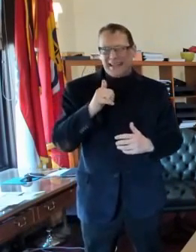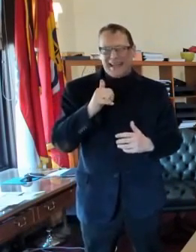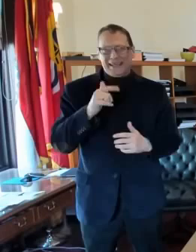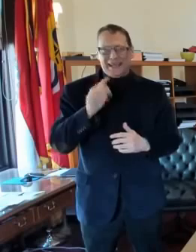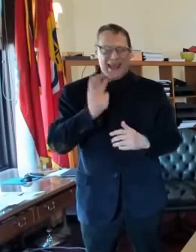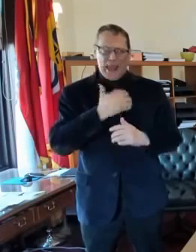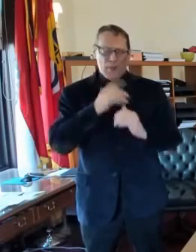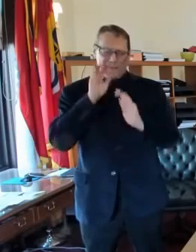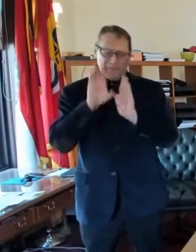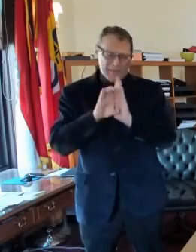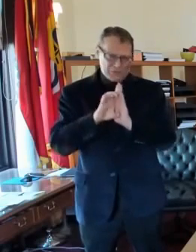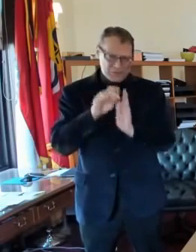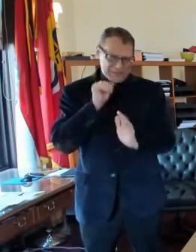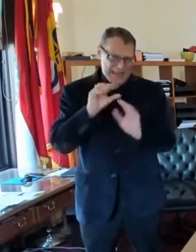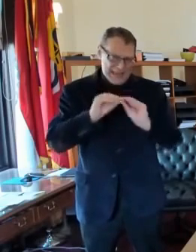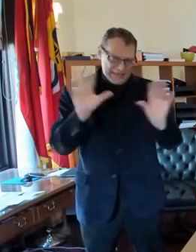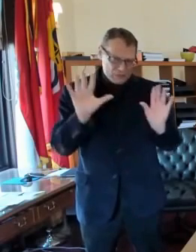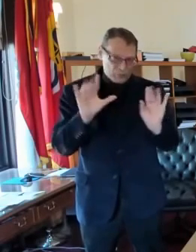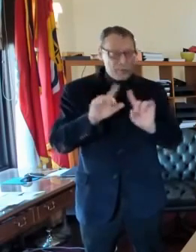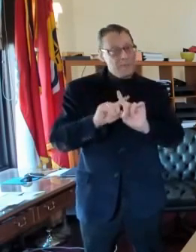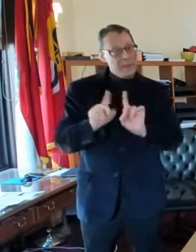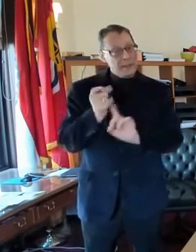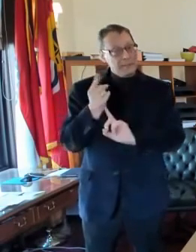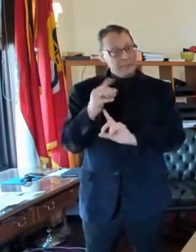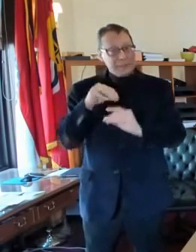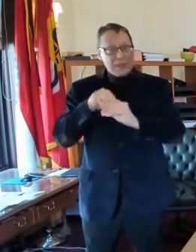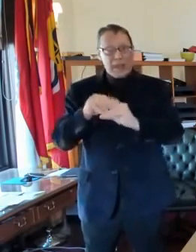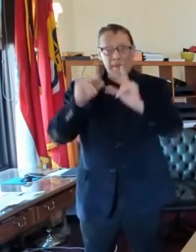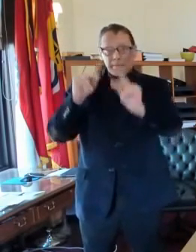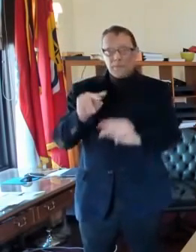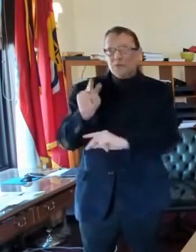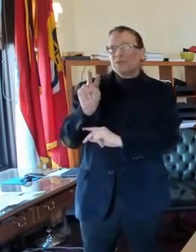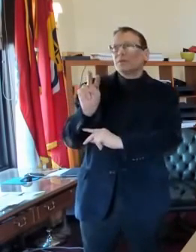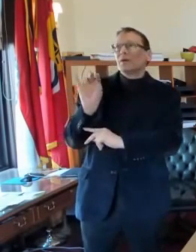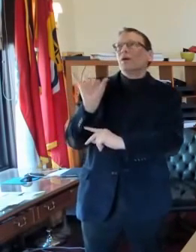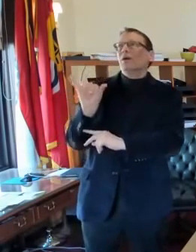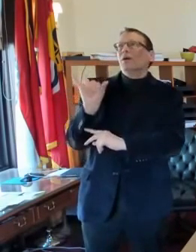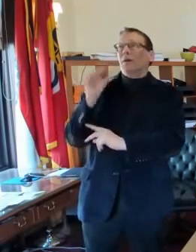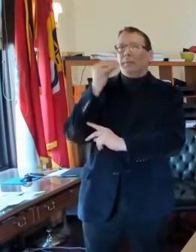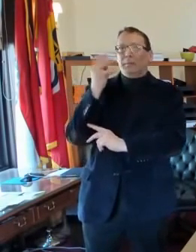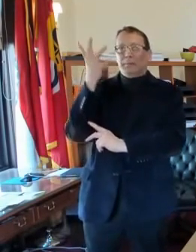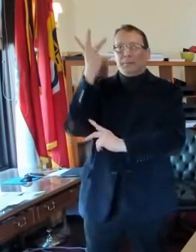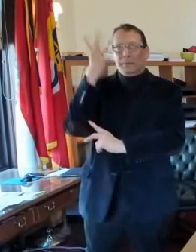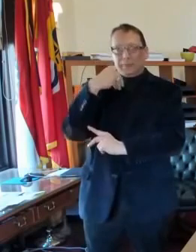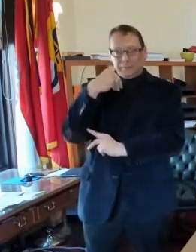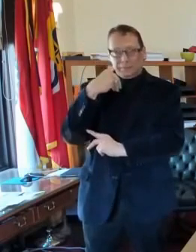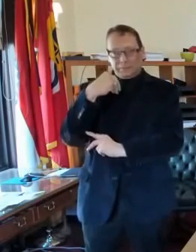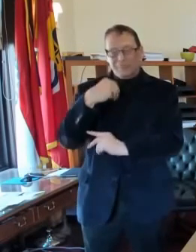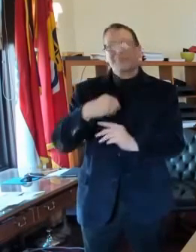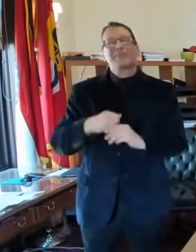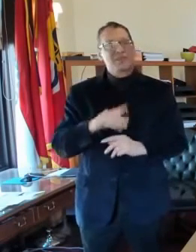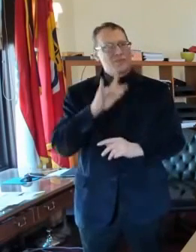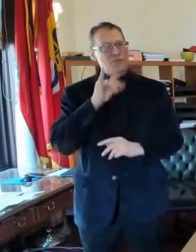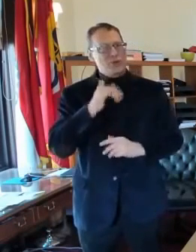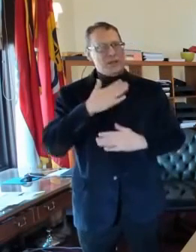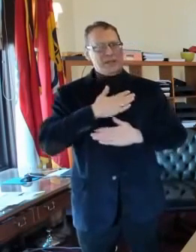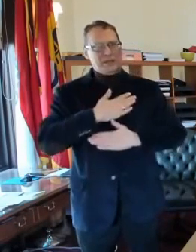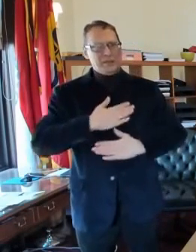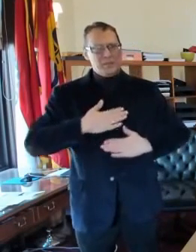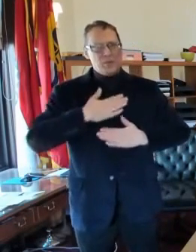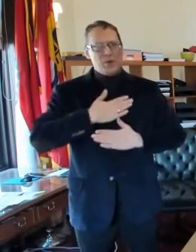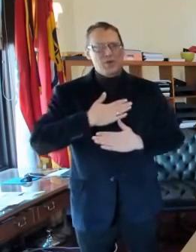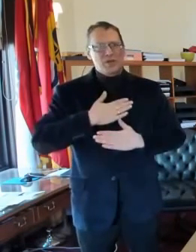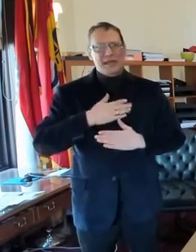our pictures, but in person, it was really beautiful. And we really appreciate it's